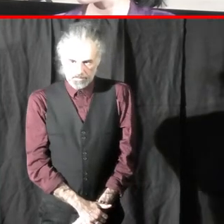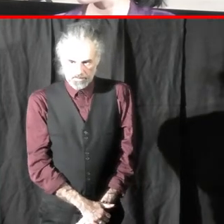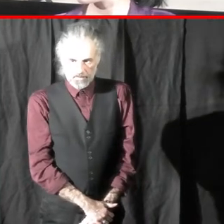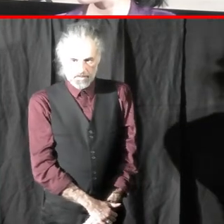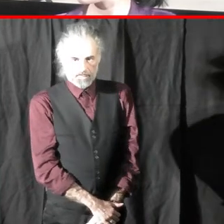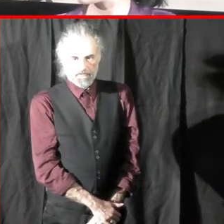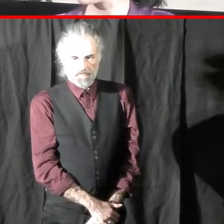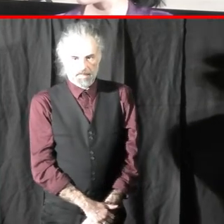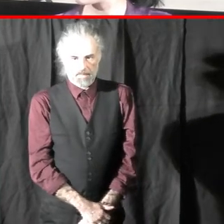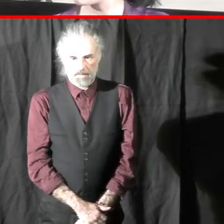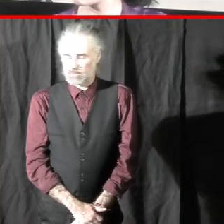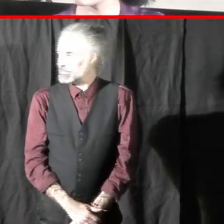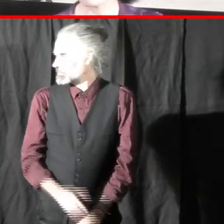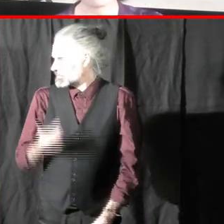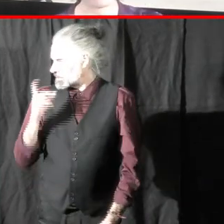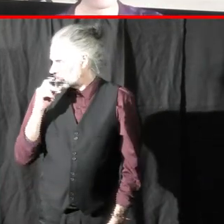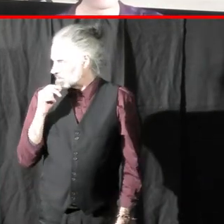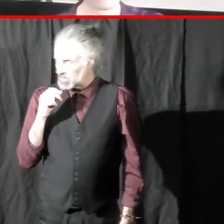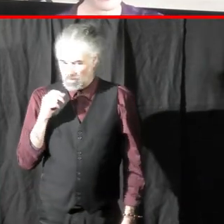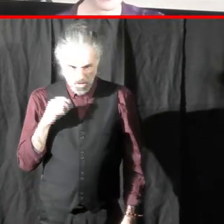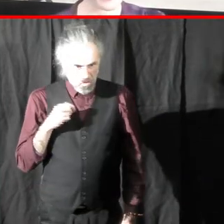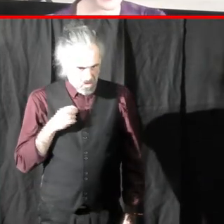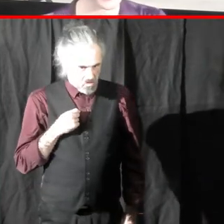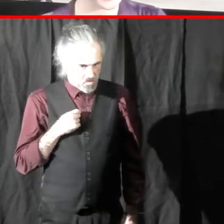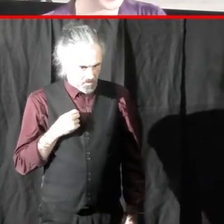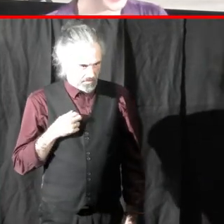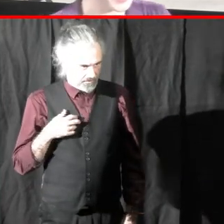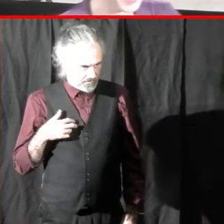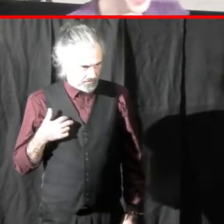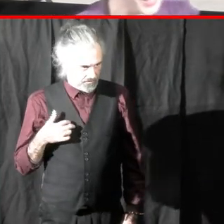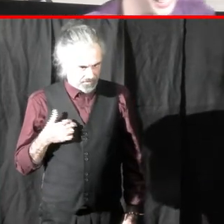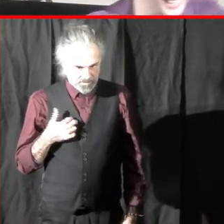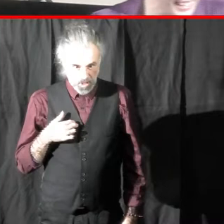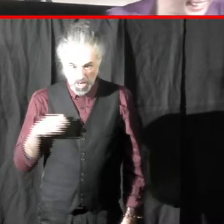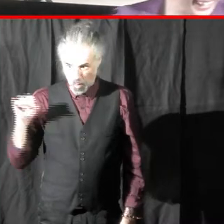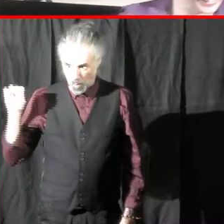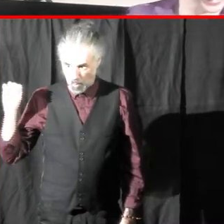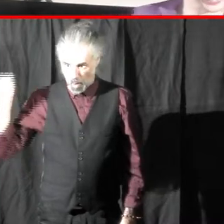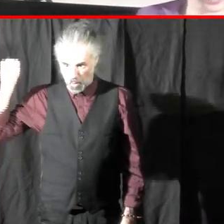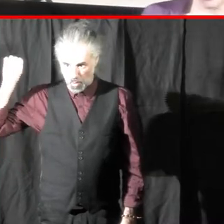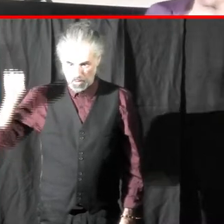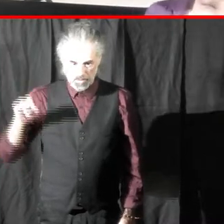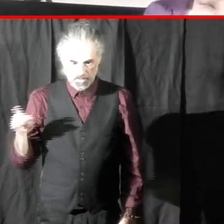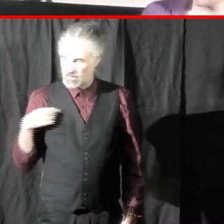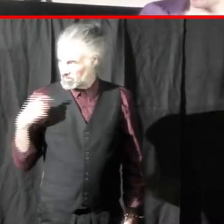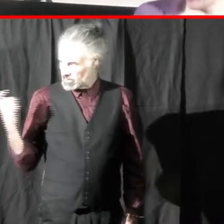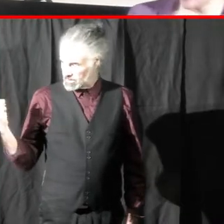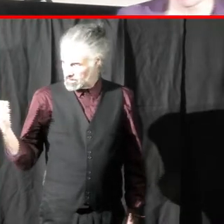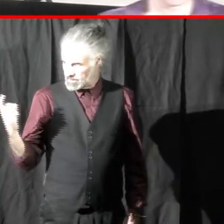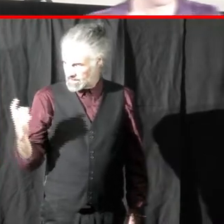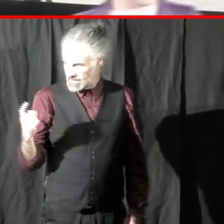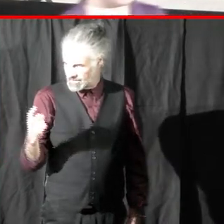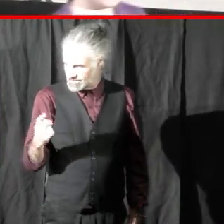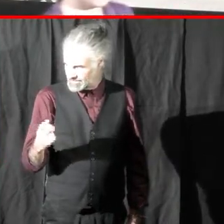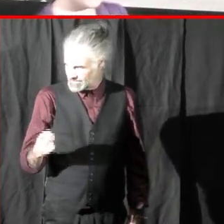Can you turn to the person? I've got a very, very excited nod. Hold on, I'm coming over.